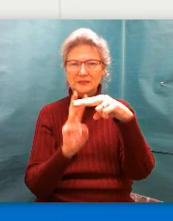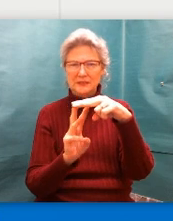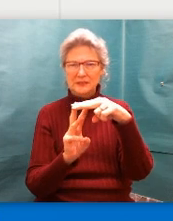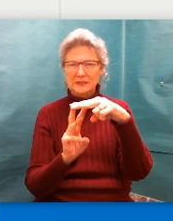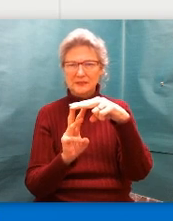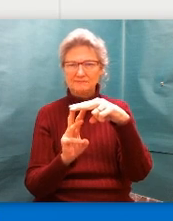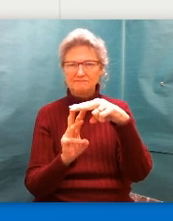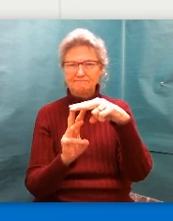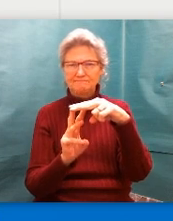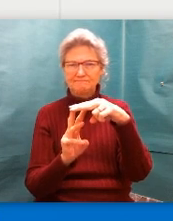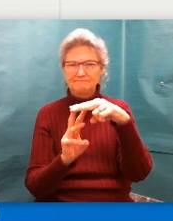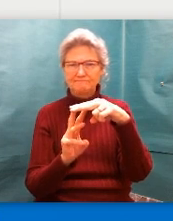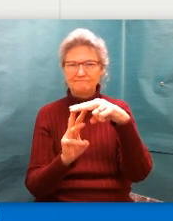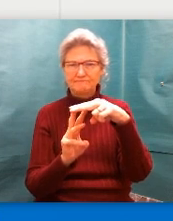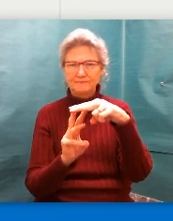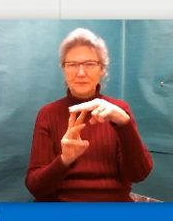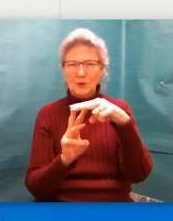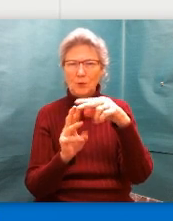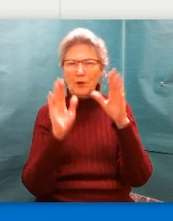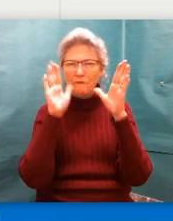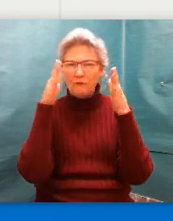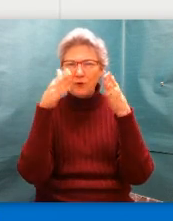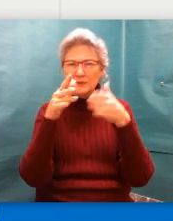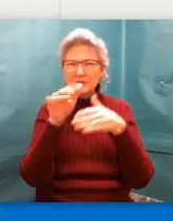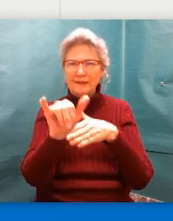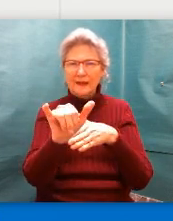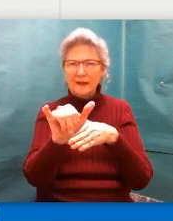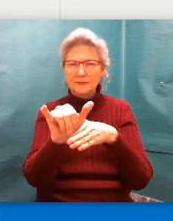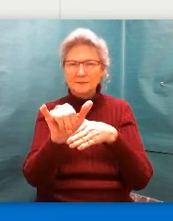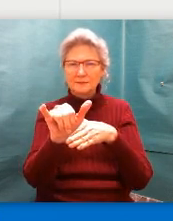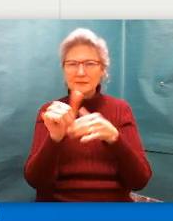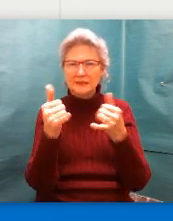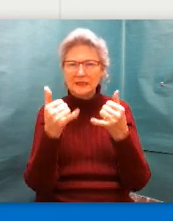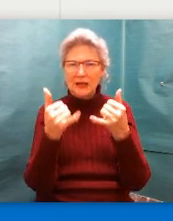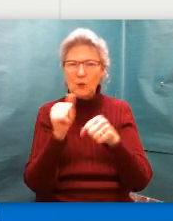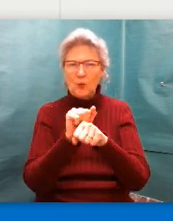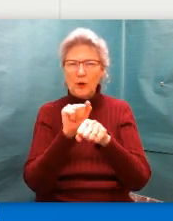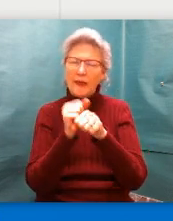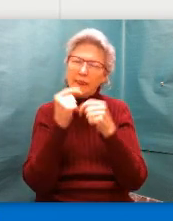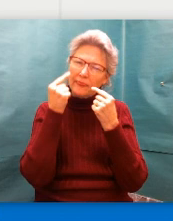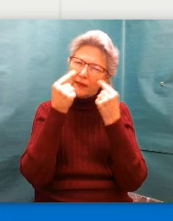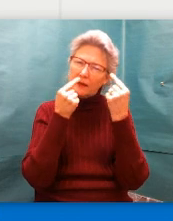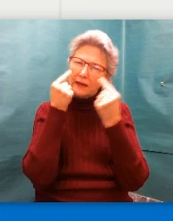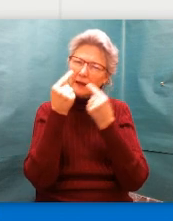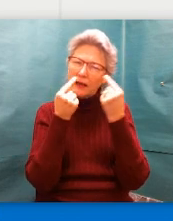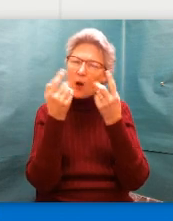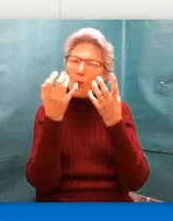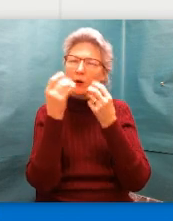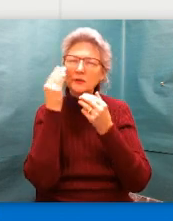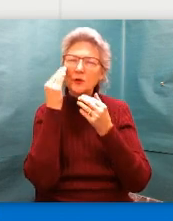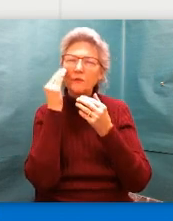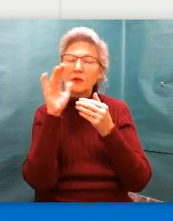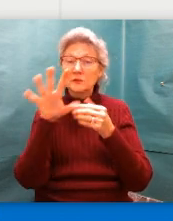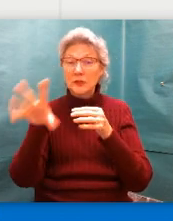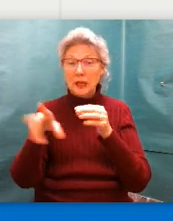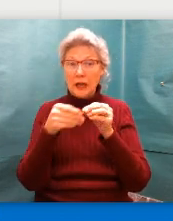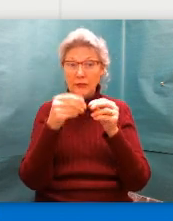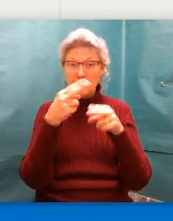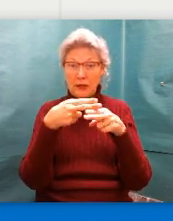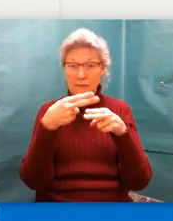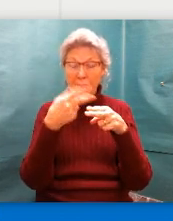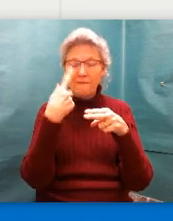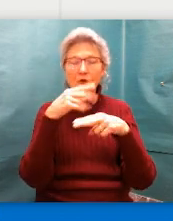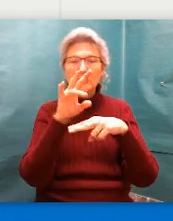to keep our attention today as we're working and thinking. Because I want to know if there's another name